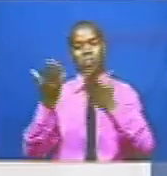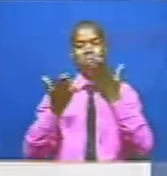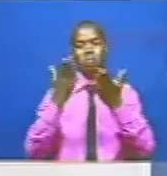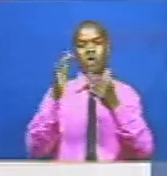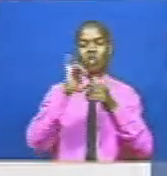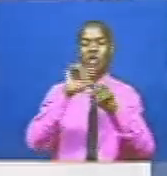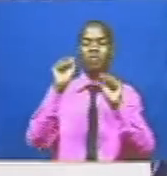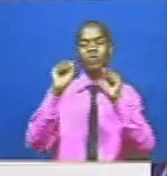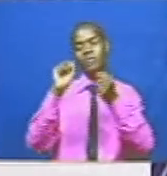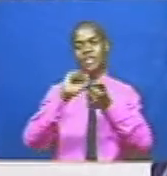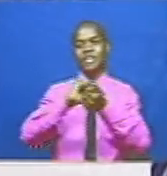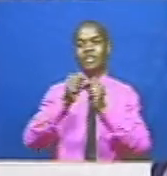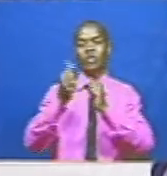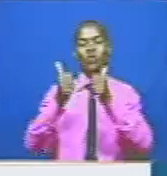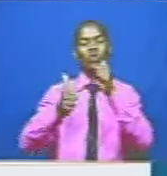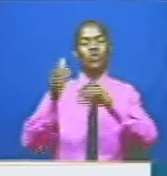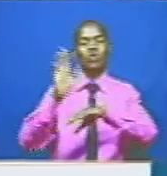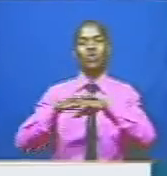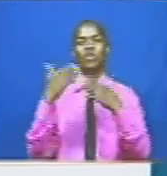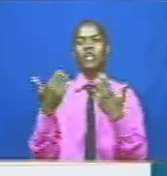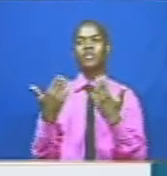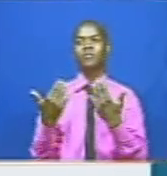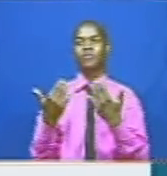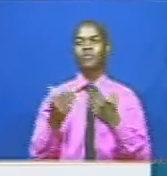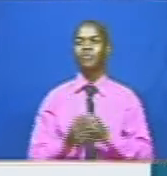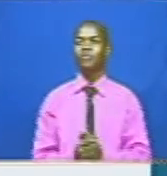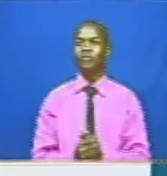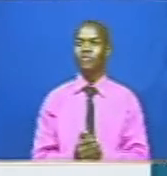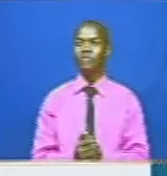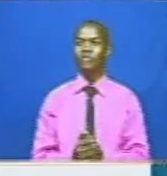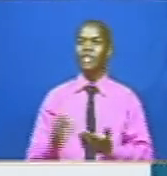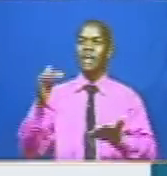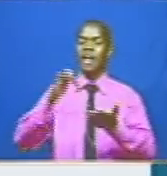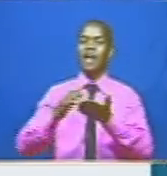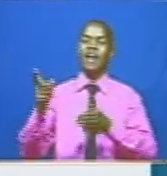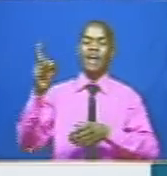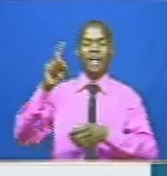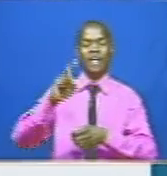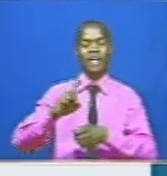well, which is a good thing. Okay. Yeah, and again, just to add on that, you realize that Kenya, we have